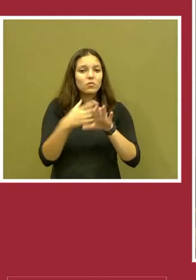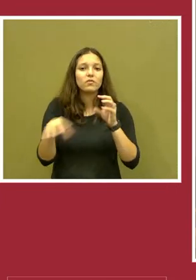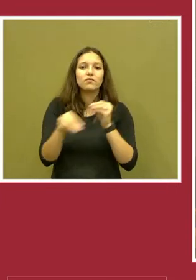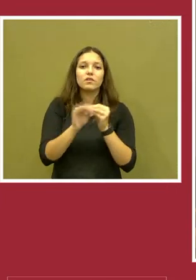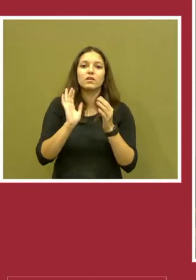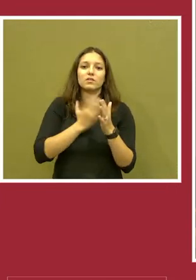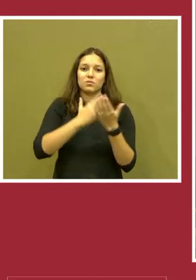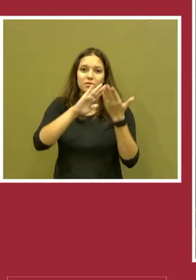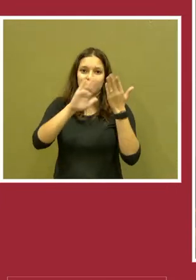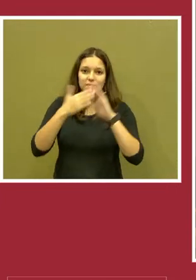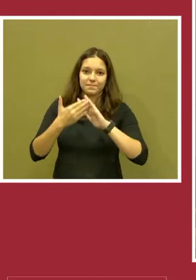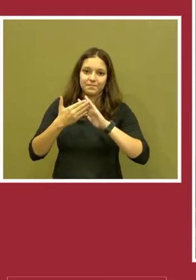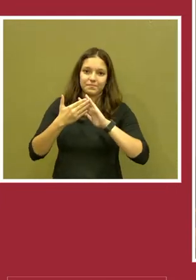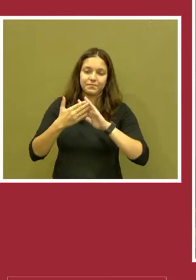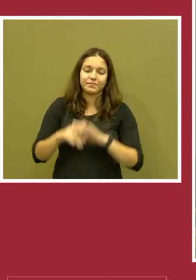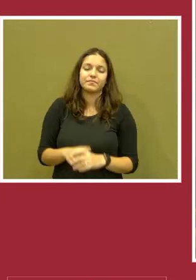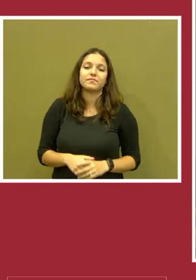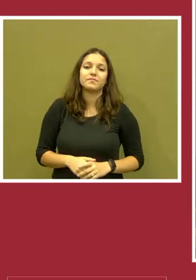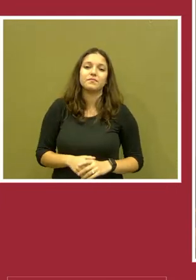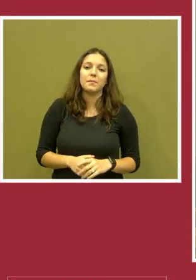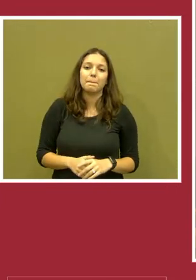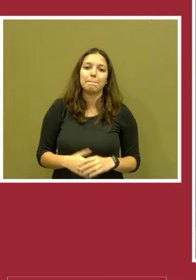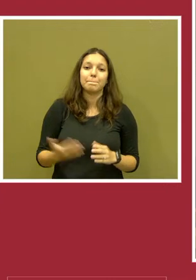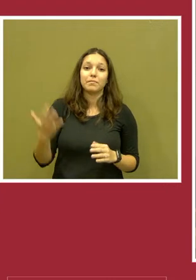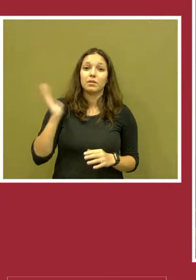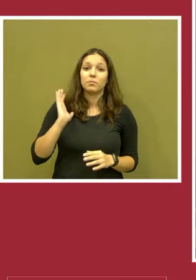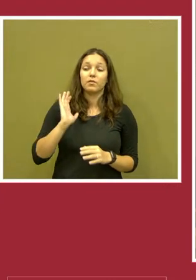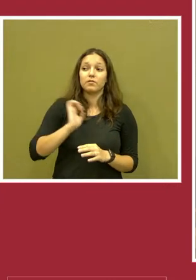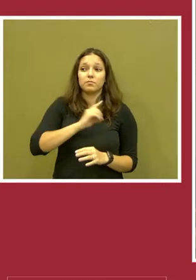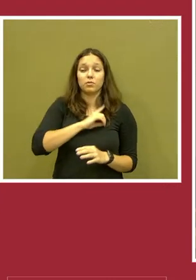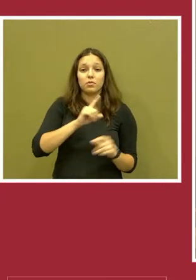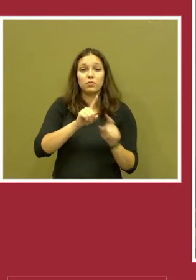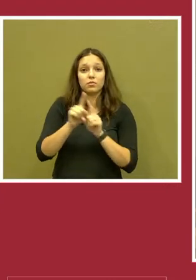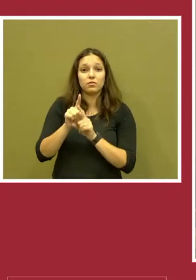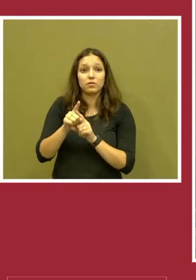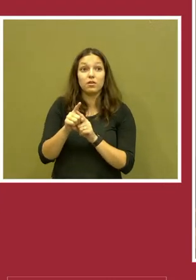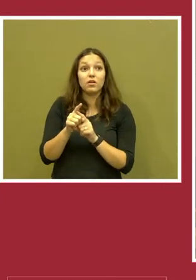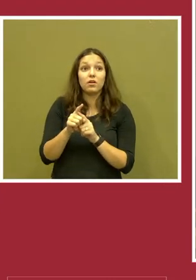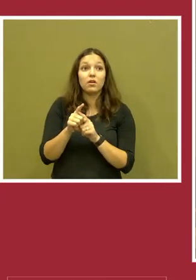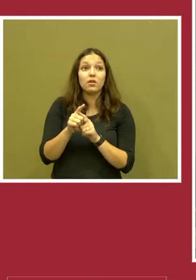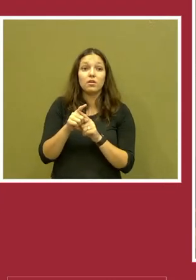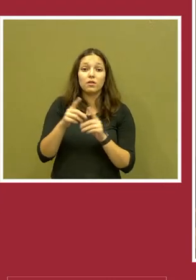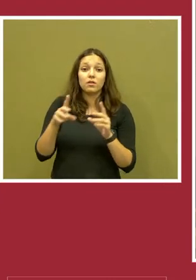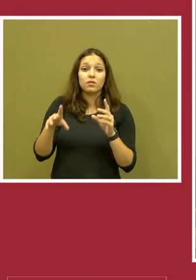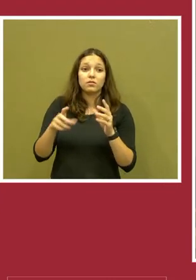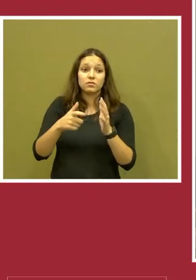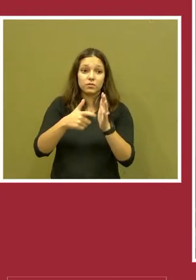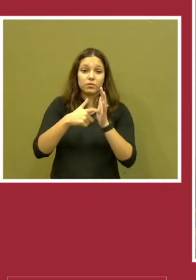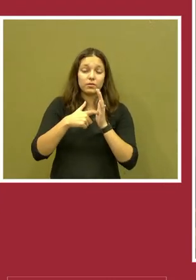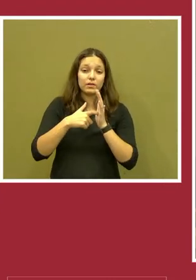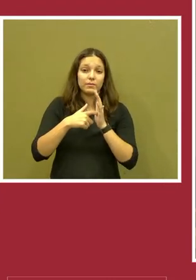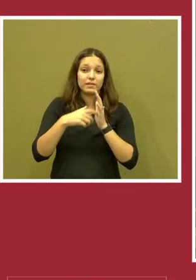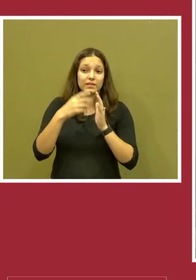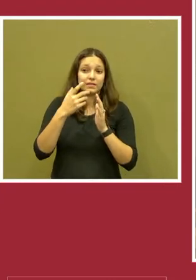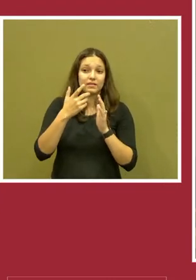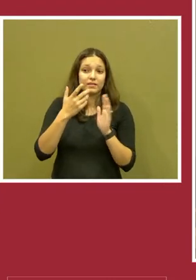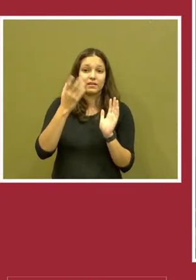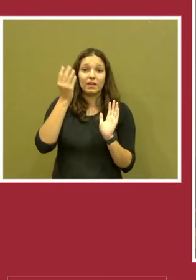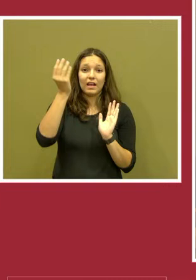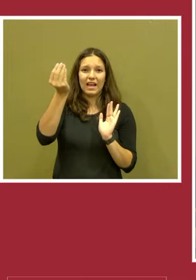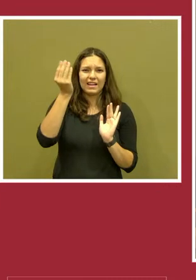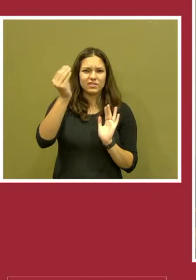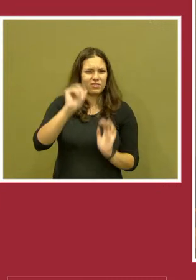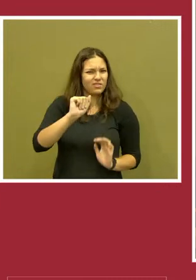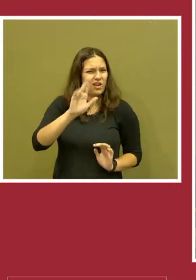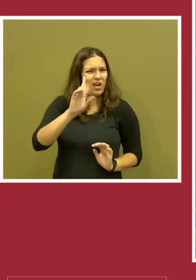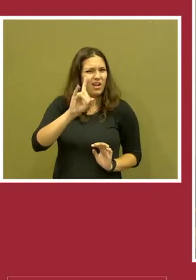our city. And the previous board also put a requirement in place as part of that bond to do an external, I don't know if